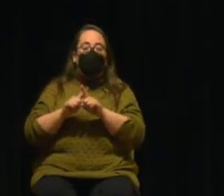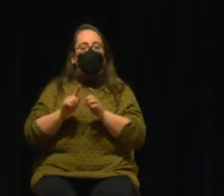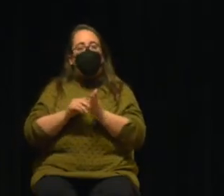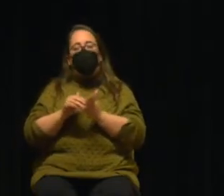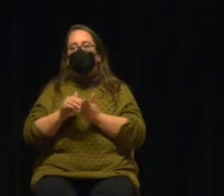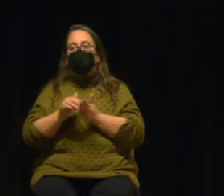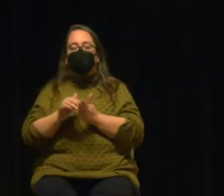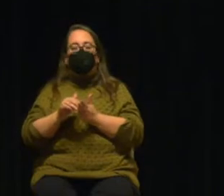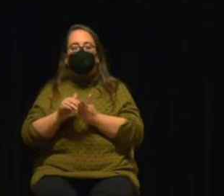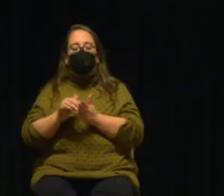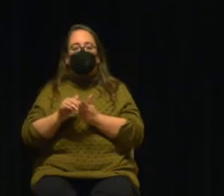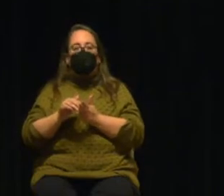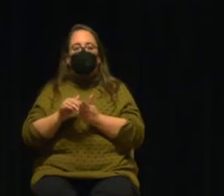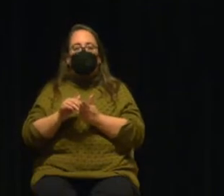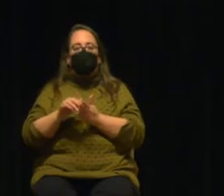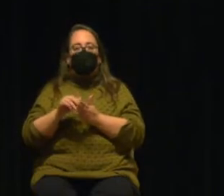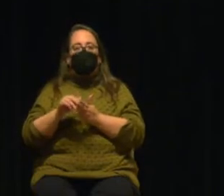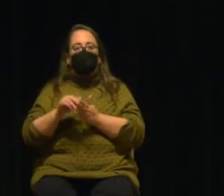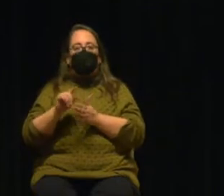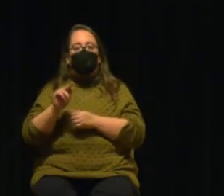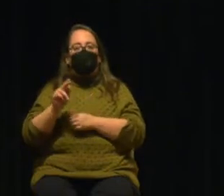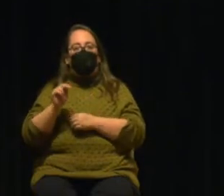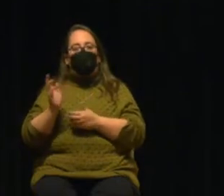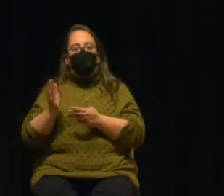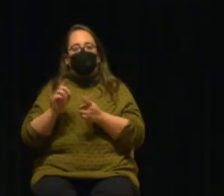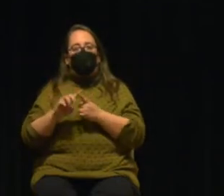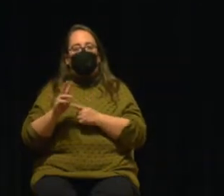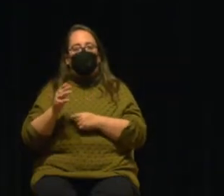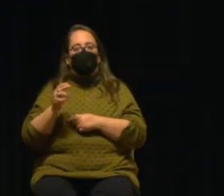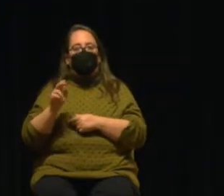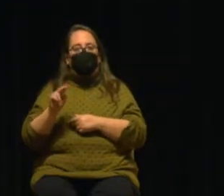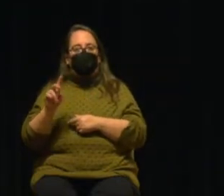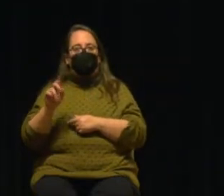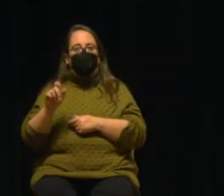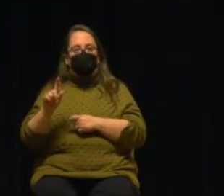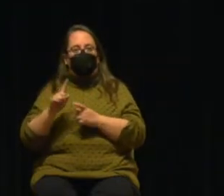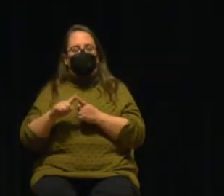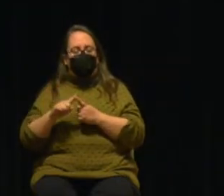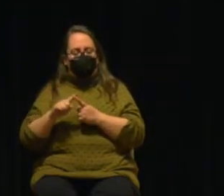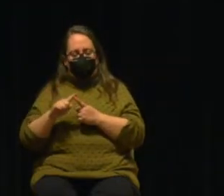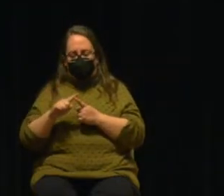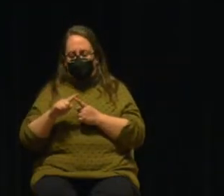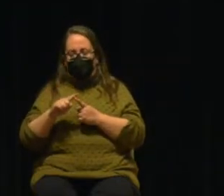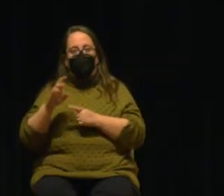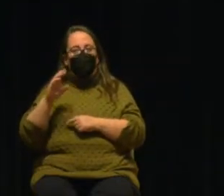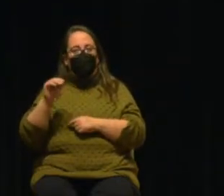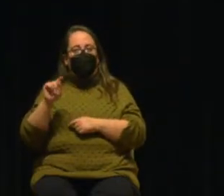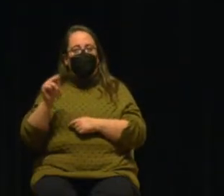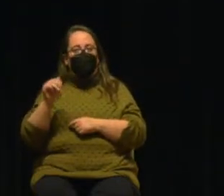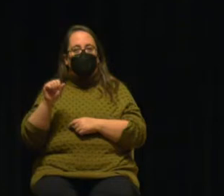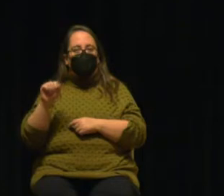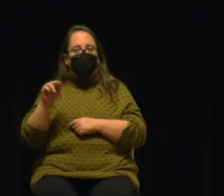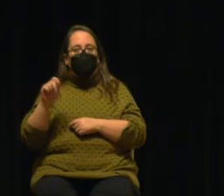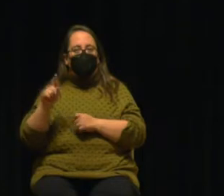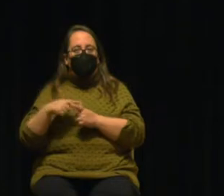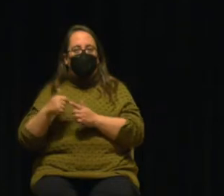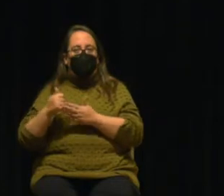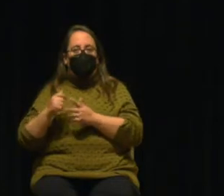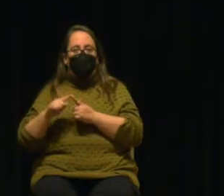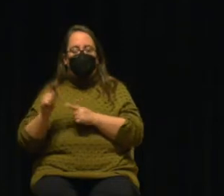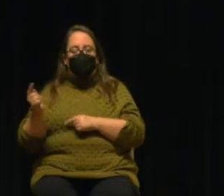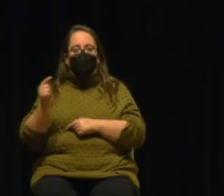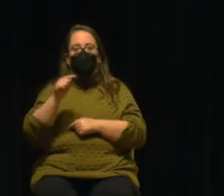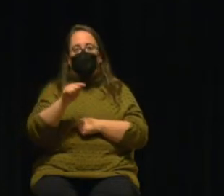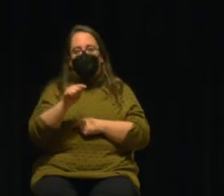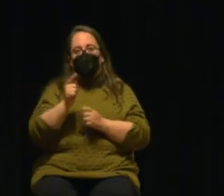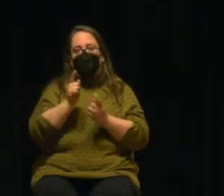she would bring them as far as Wilmington, Delaware, to an ally named Thomas Garrett, who would then help them get on to Still in